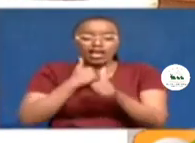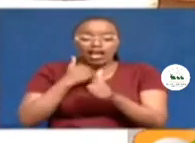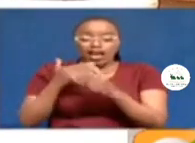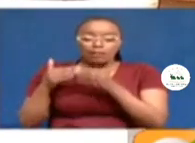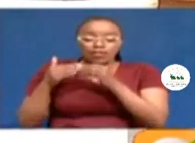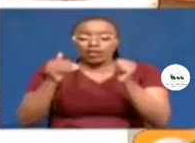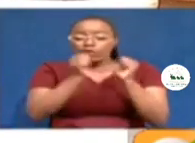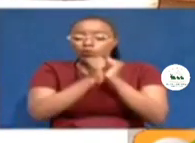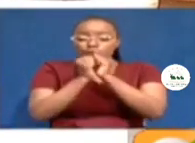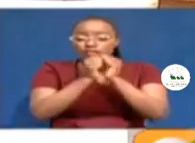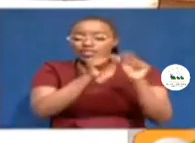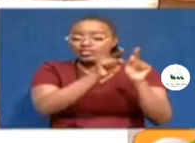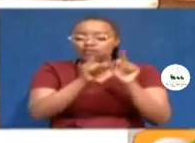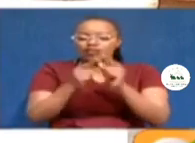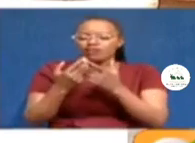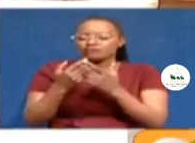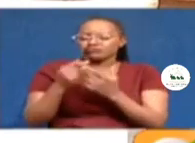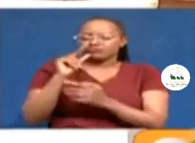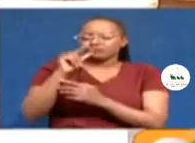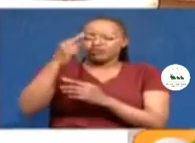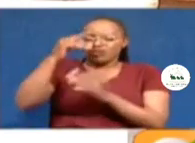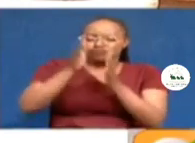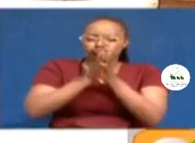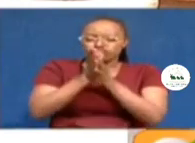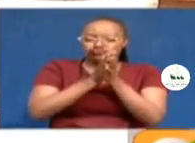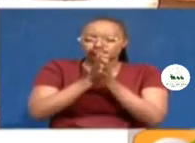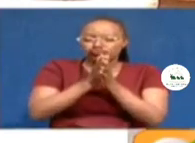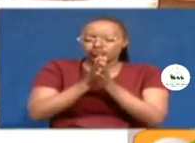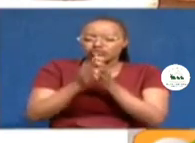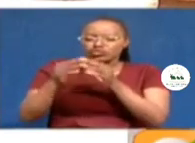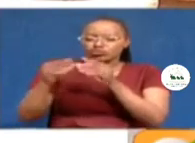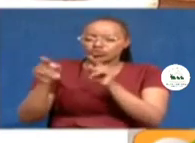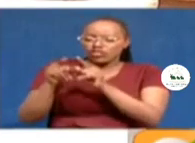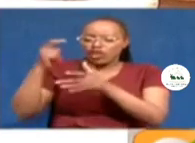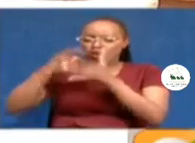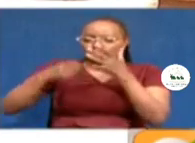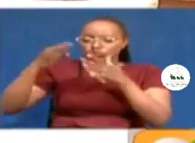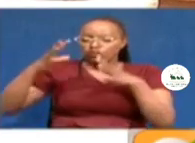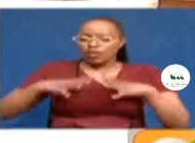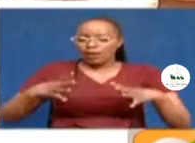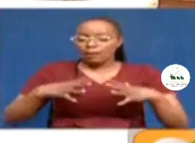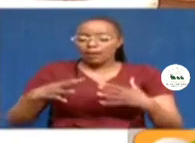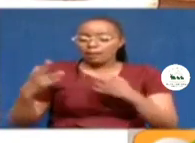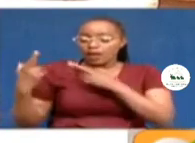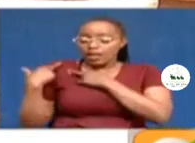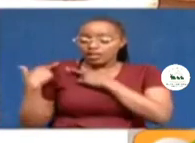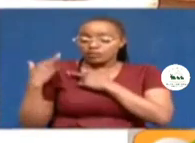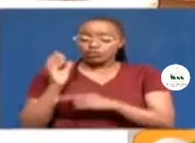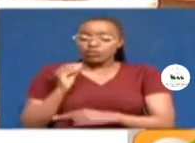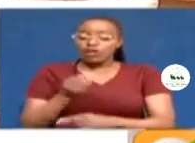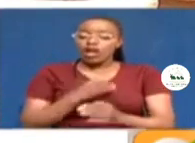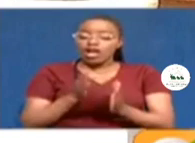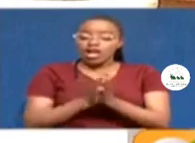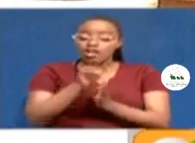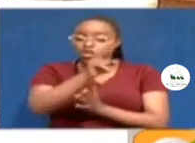by unbridled ambition to the detriment of the people. And it is our duty, therefore, and you who have the honor and